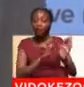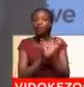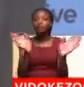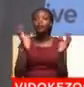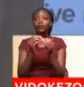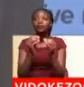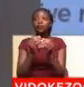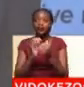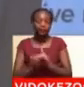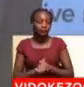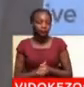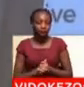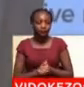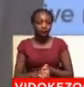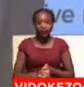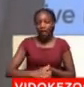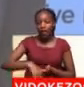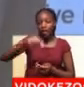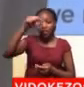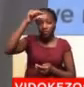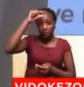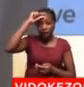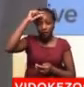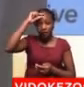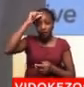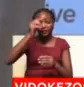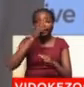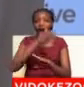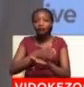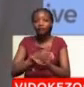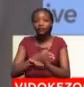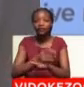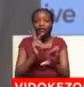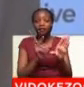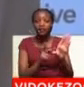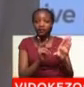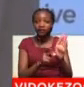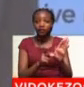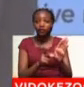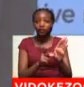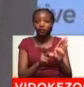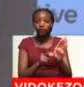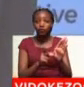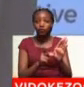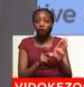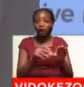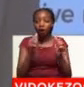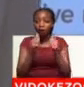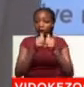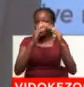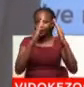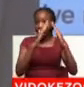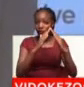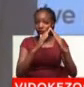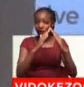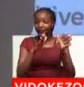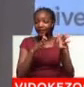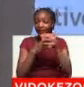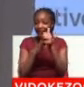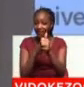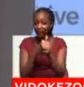The government has directed the involvement of the Nyumba Kumi